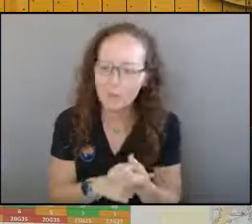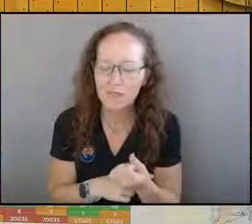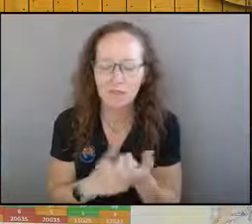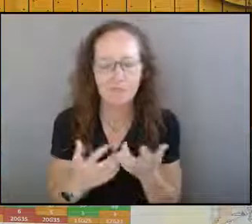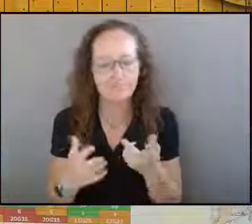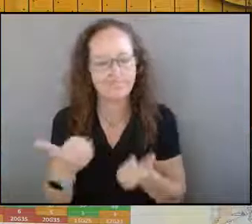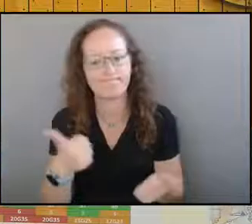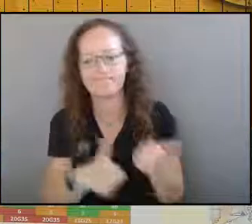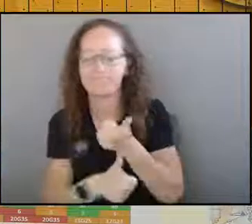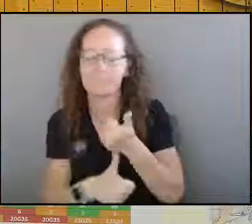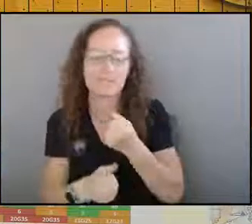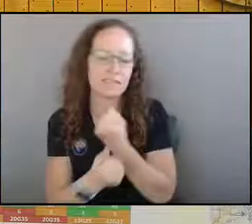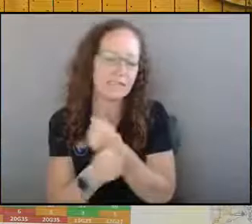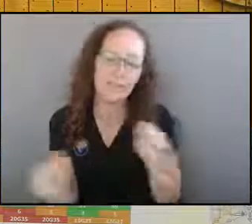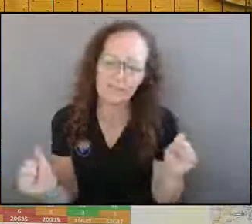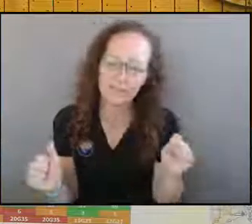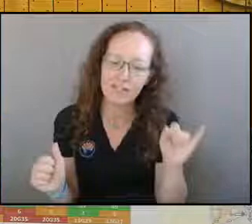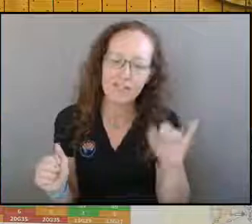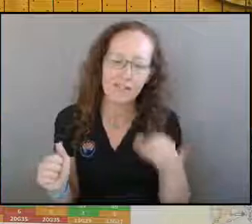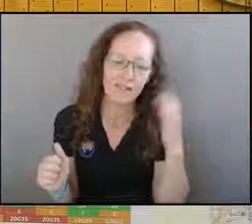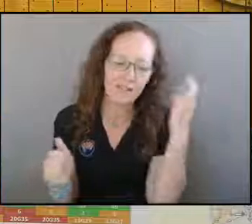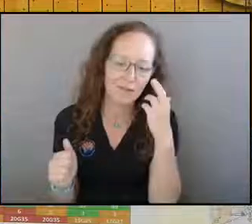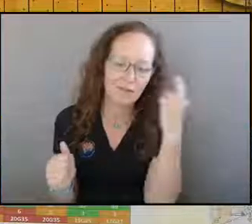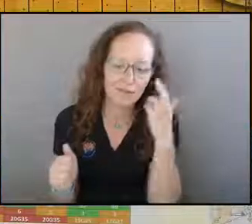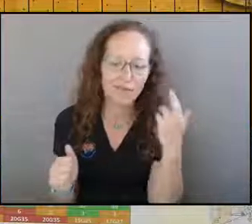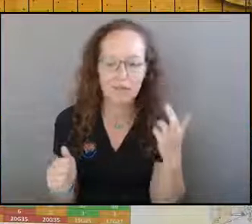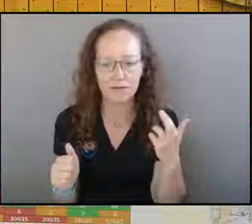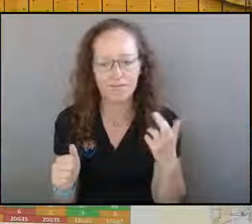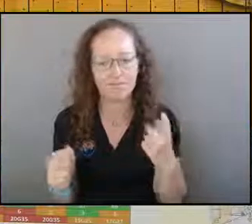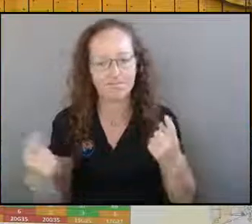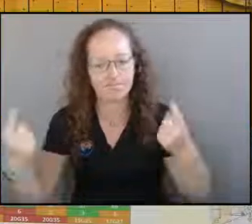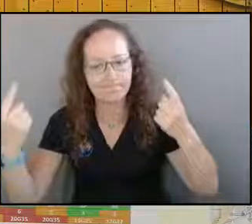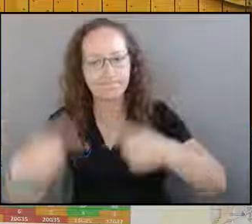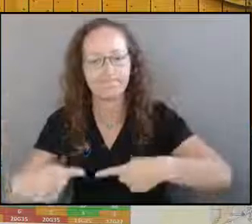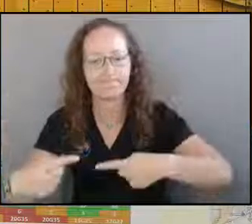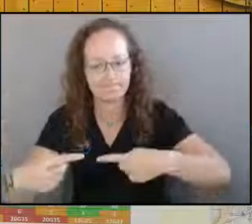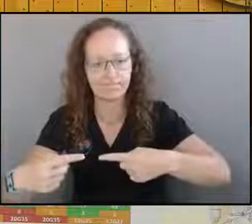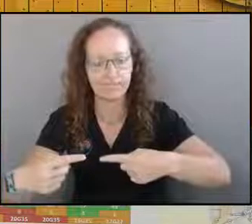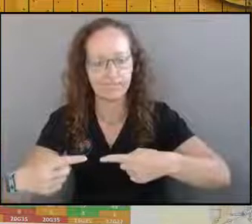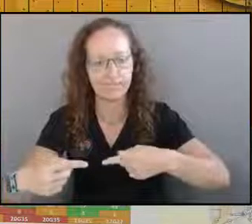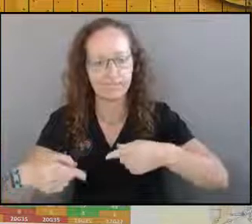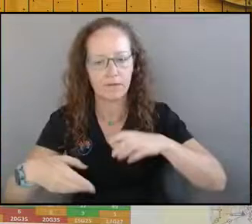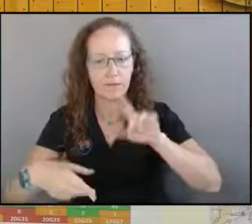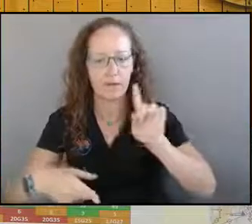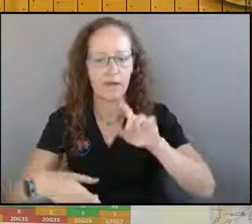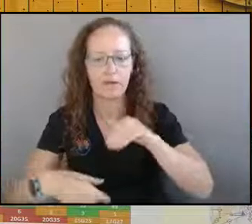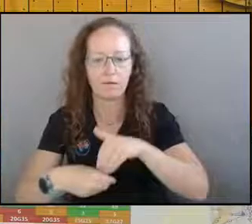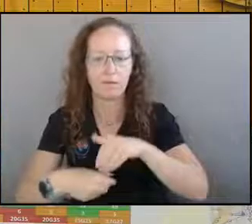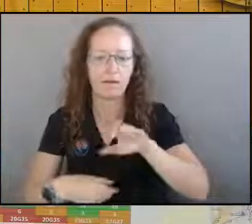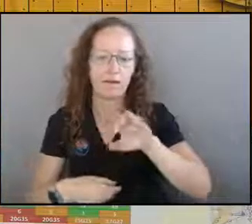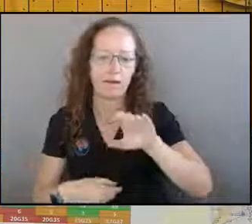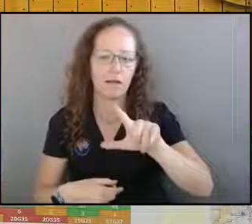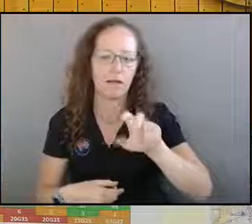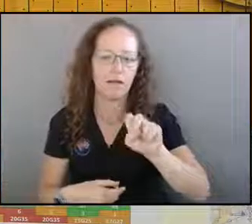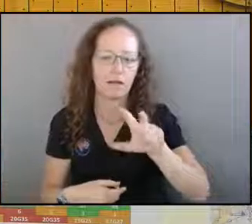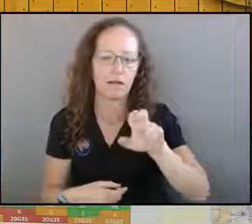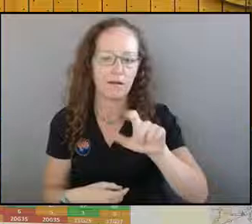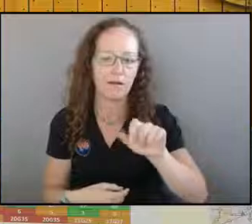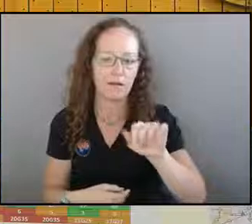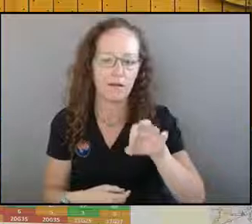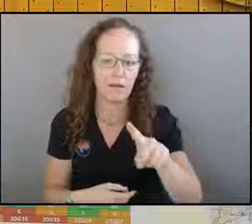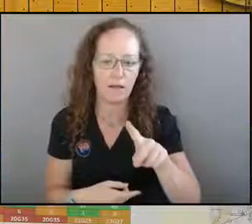first, that's the reason why we are putting the roadblock right there in the Cleveland area. But again, I'll make it quick, Ms.